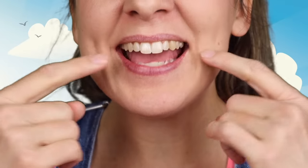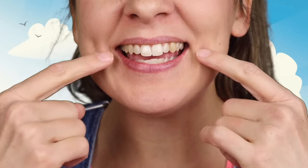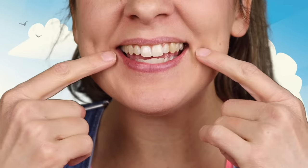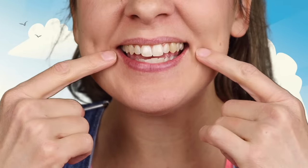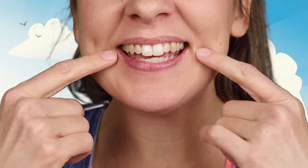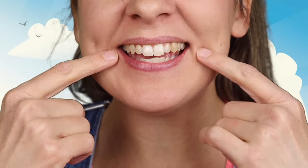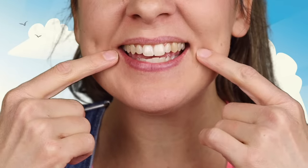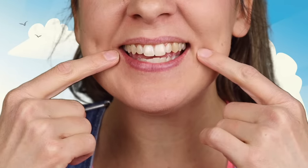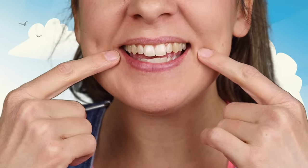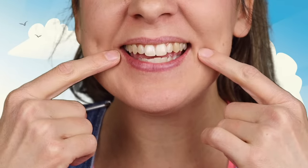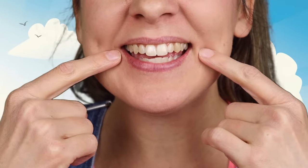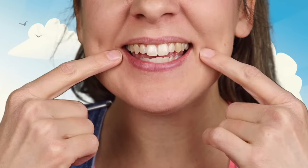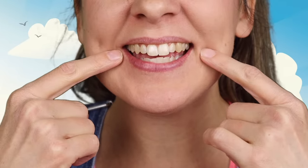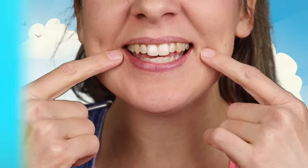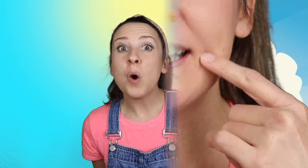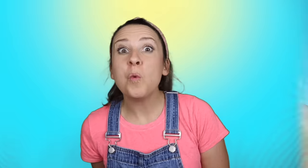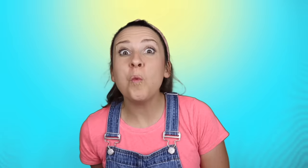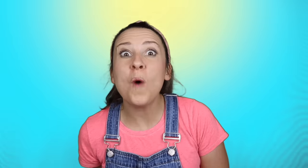Hi.